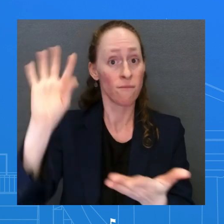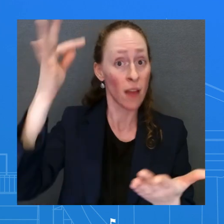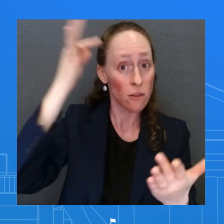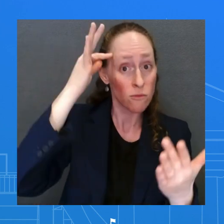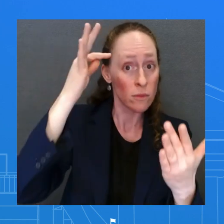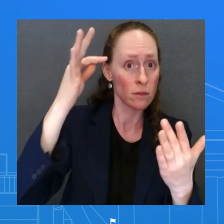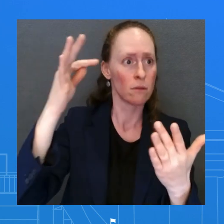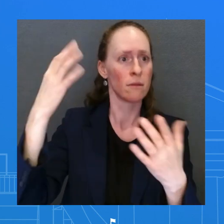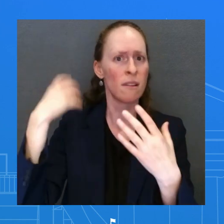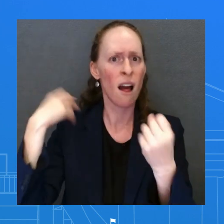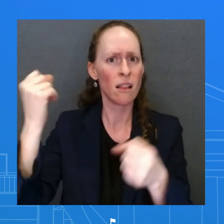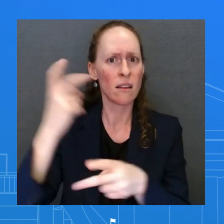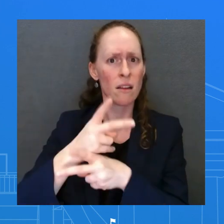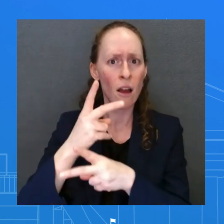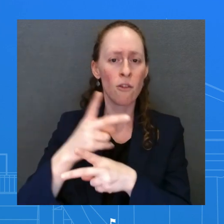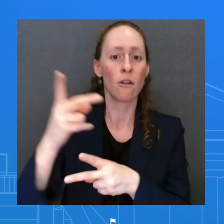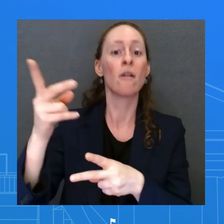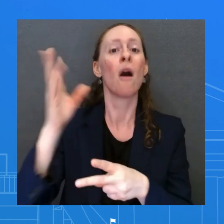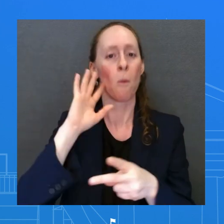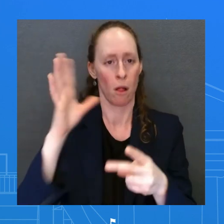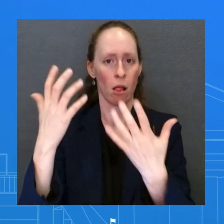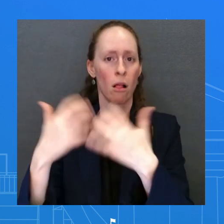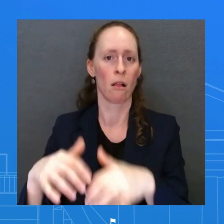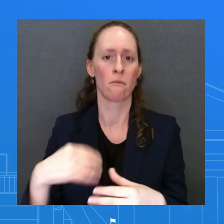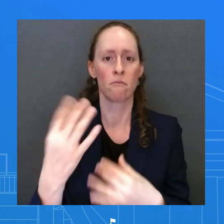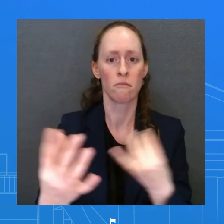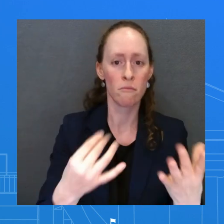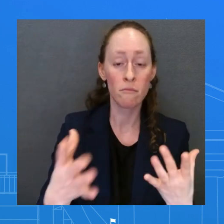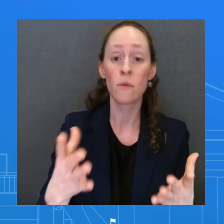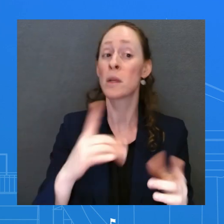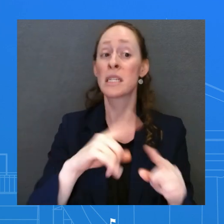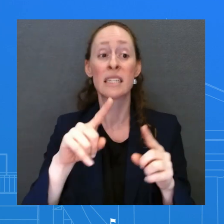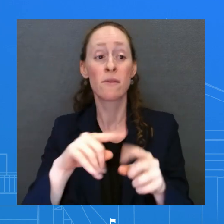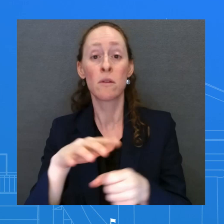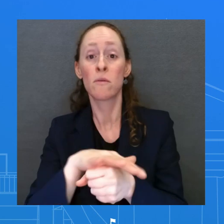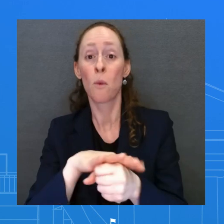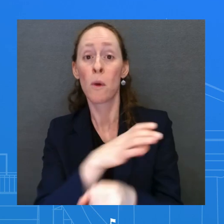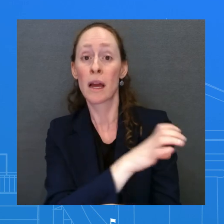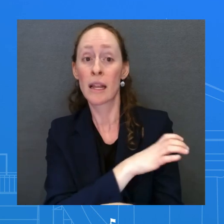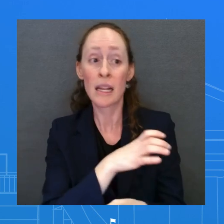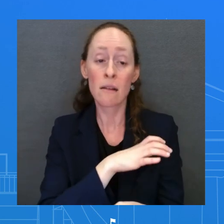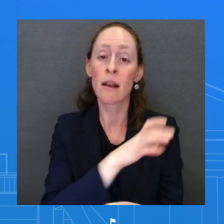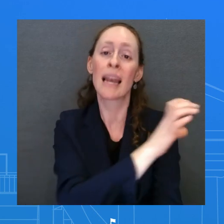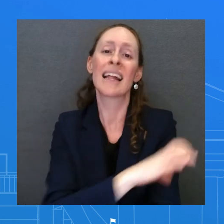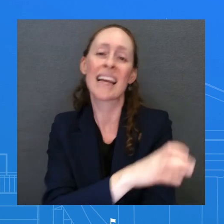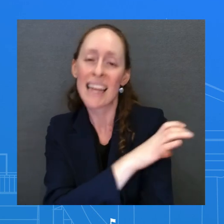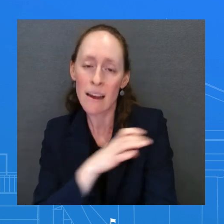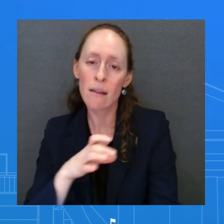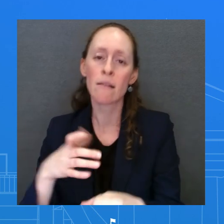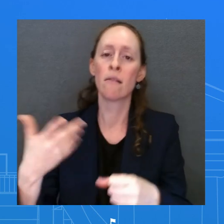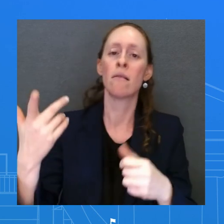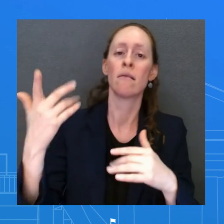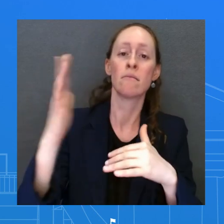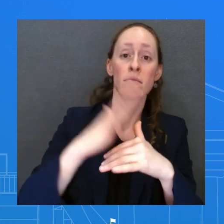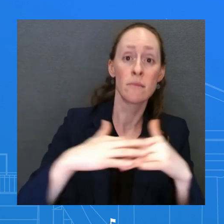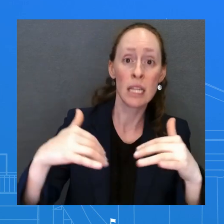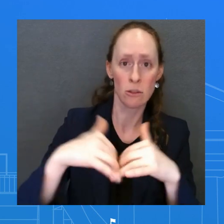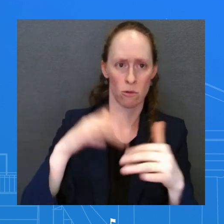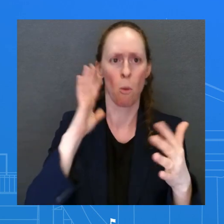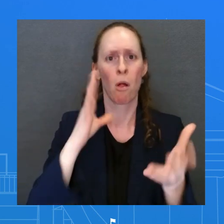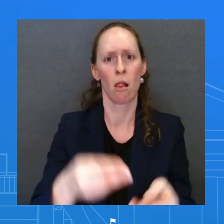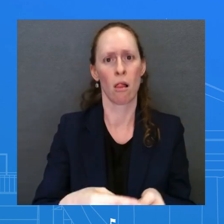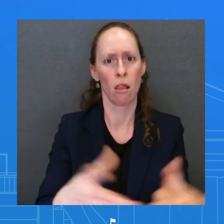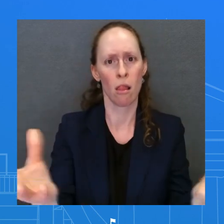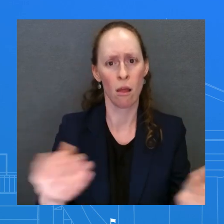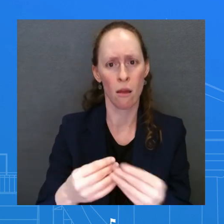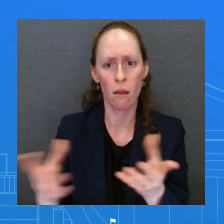also Title X clinics, and the Indian Health Service, public education targeted at employees, college students, veterans, and service members. So we